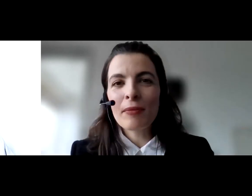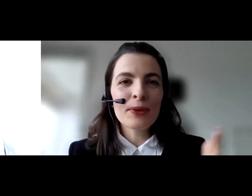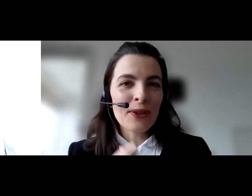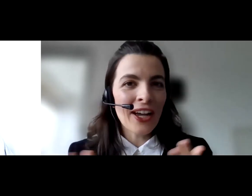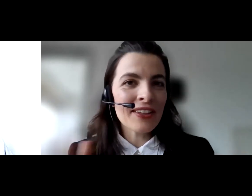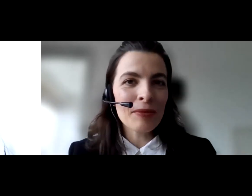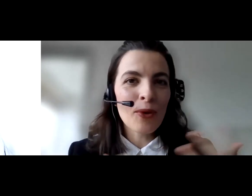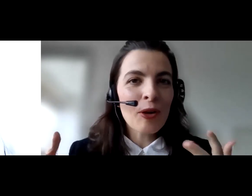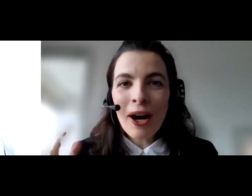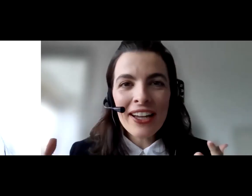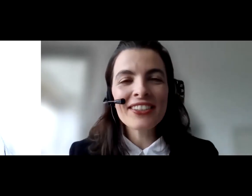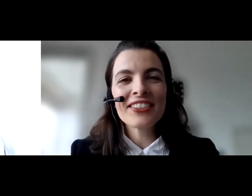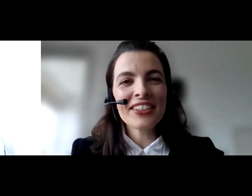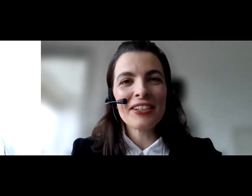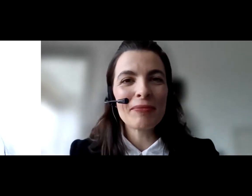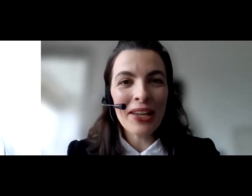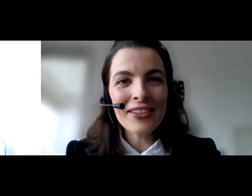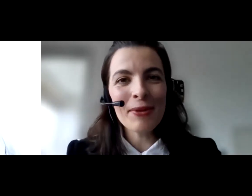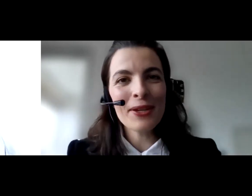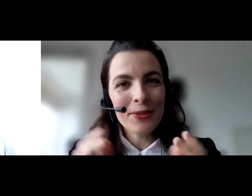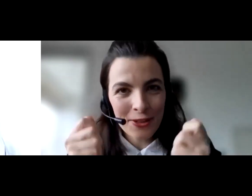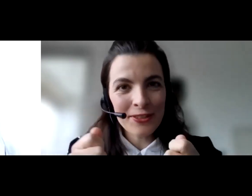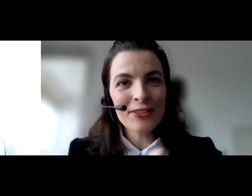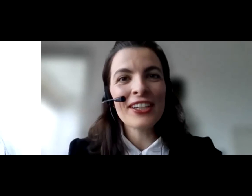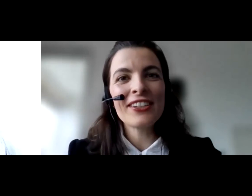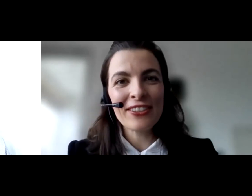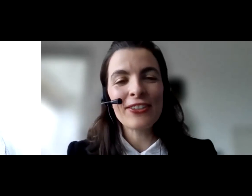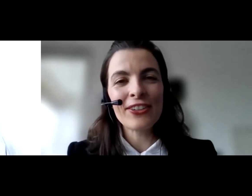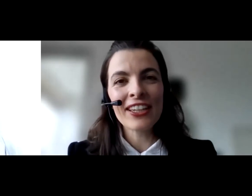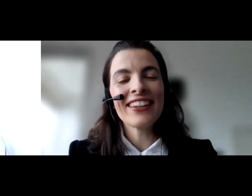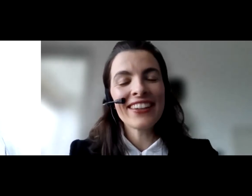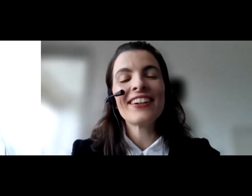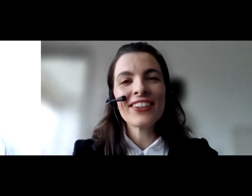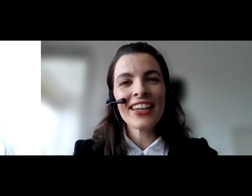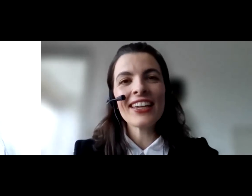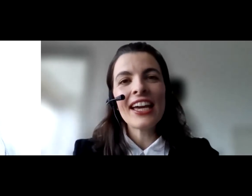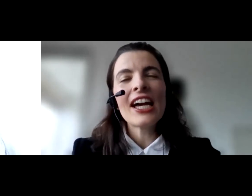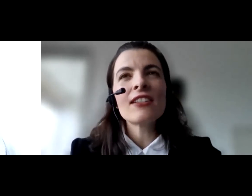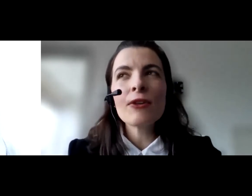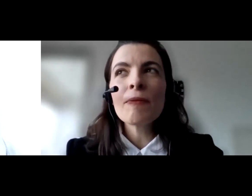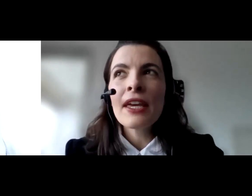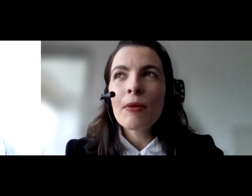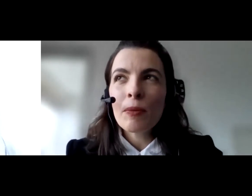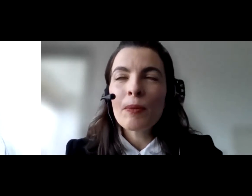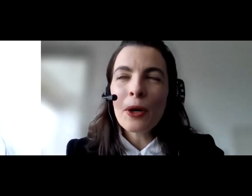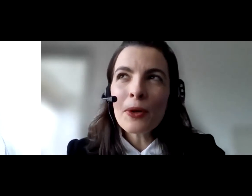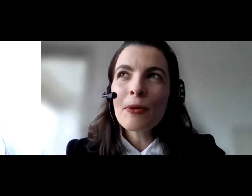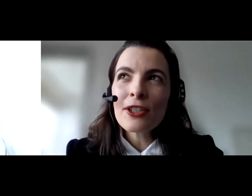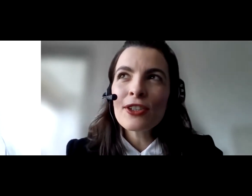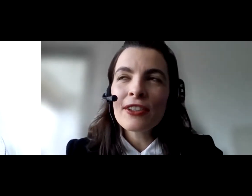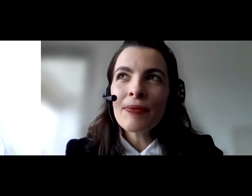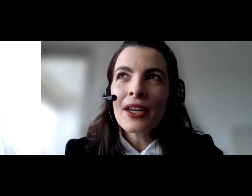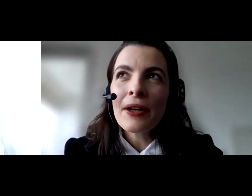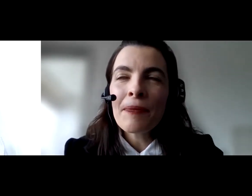for example, or at a more quiet place where you could concentrate on the learning. Yeah, okay. So. Yeah. One